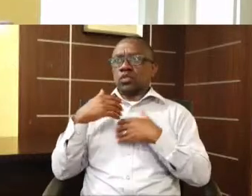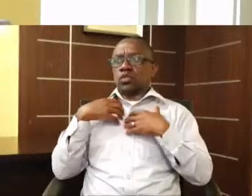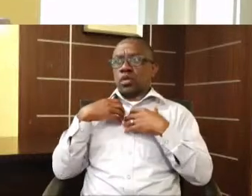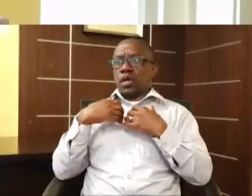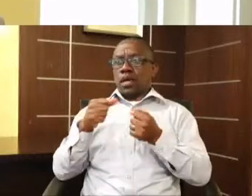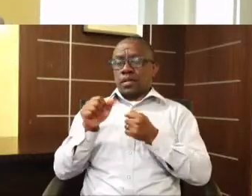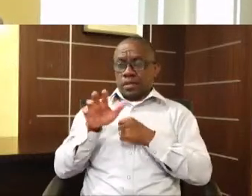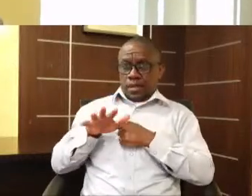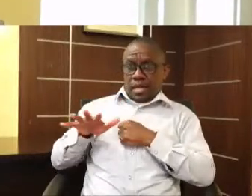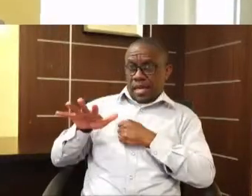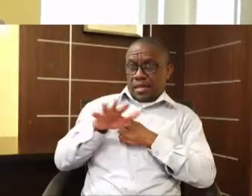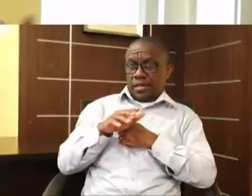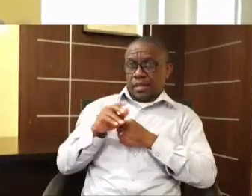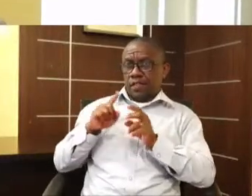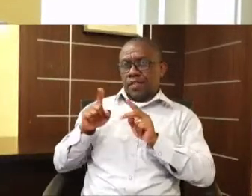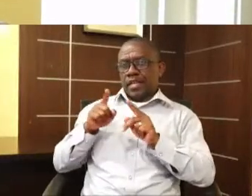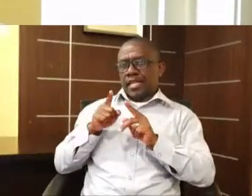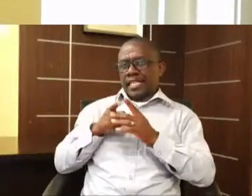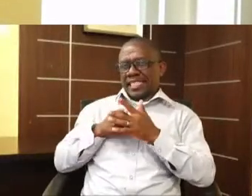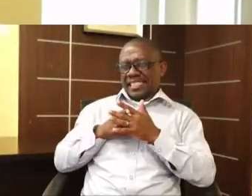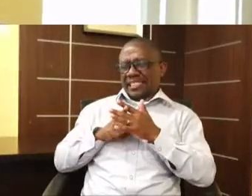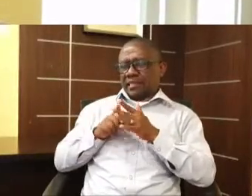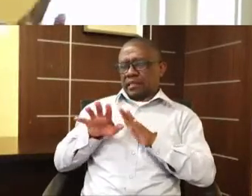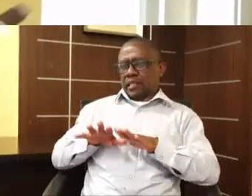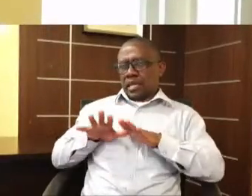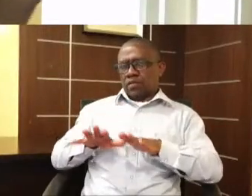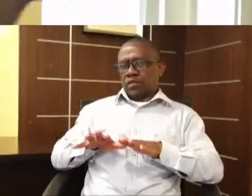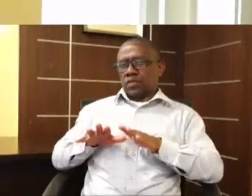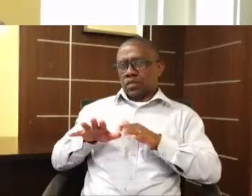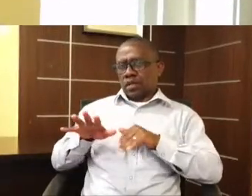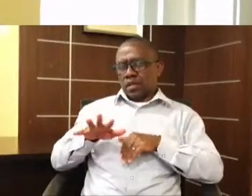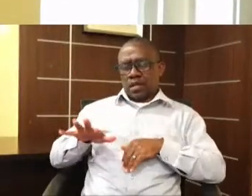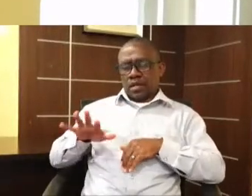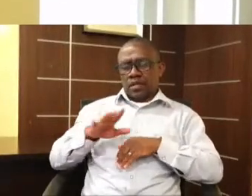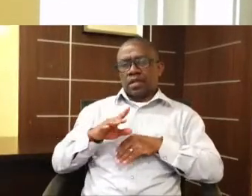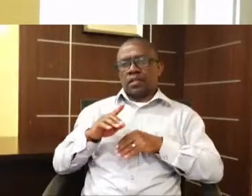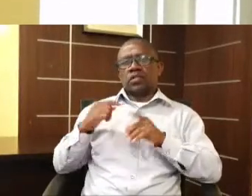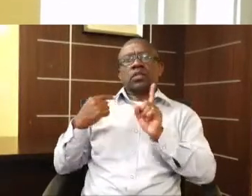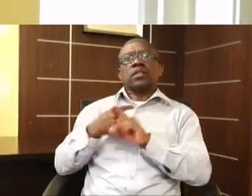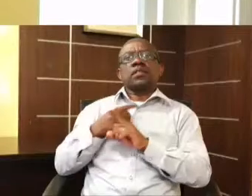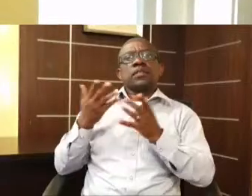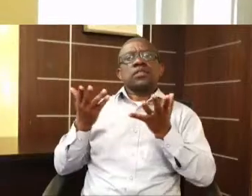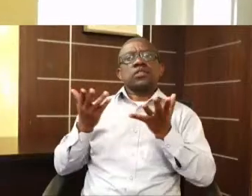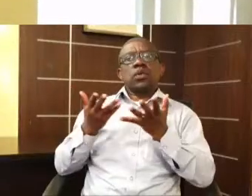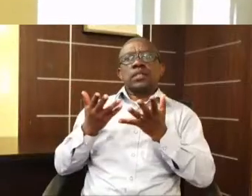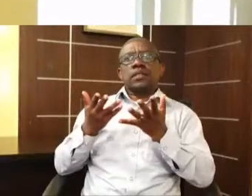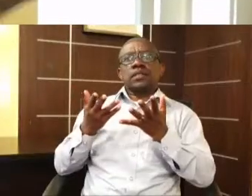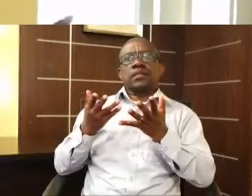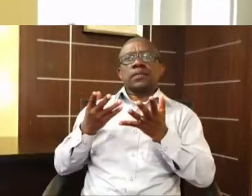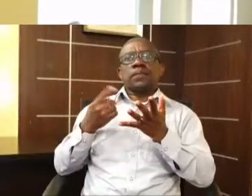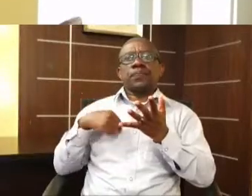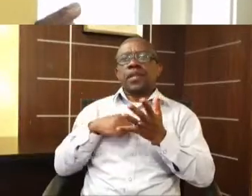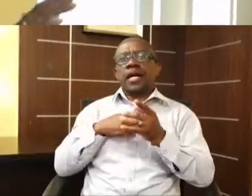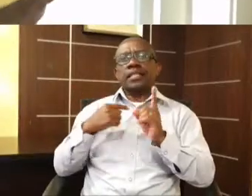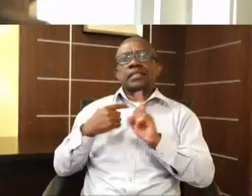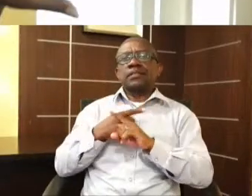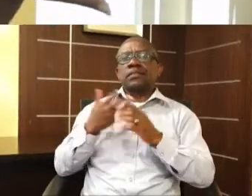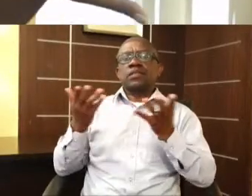restricted and also very sensitive area. What would be the difference between us